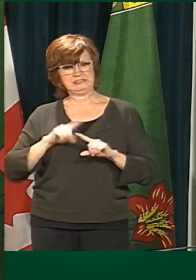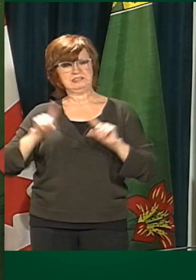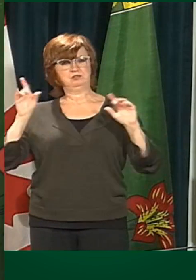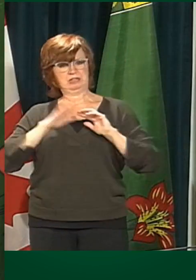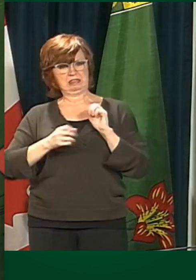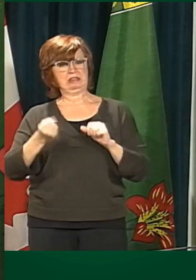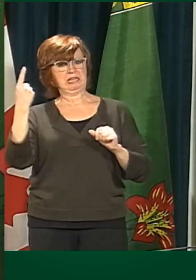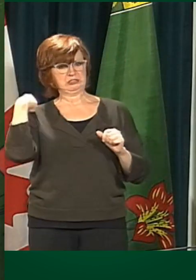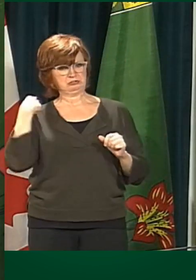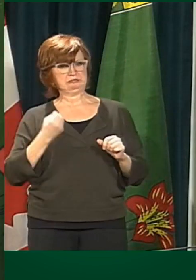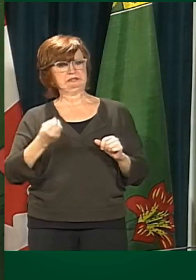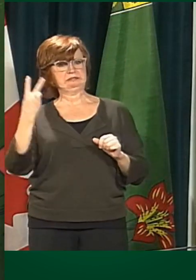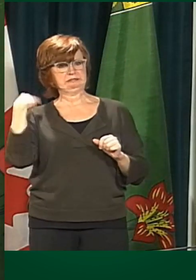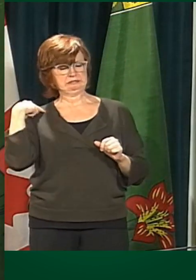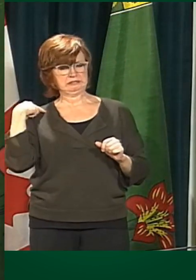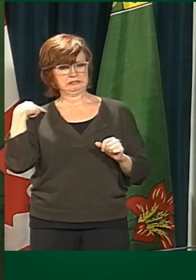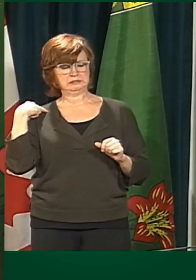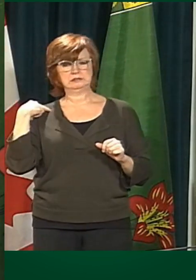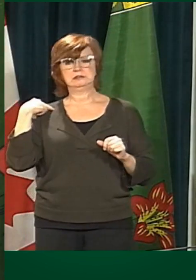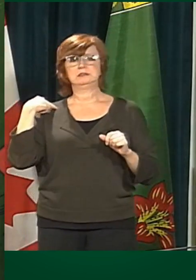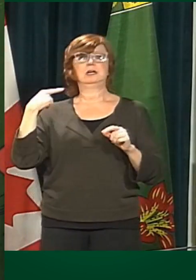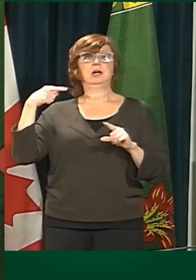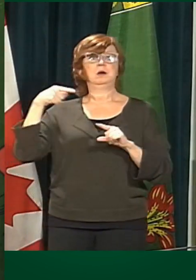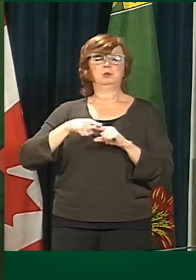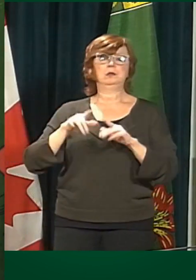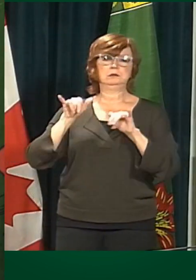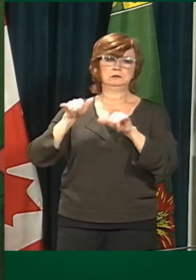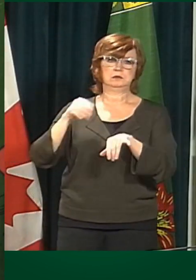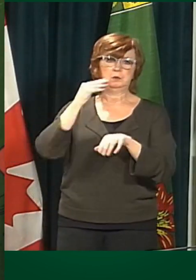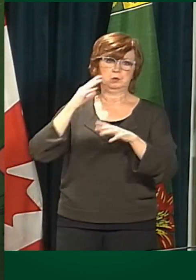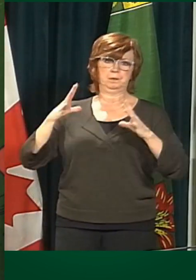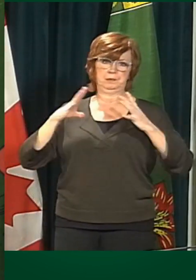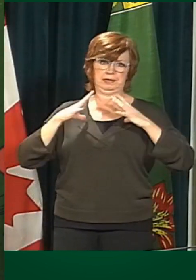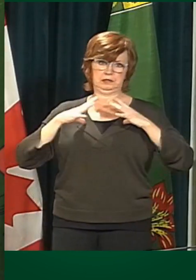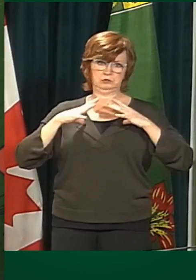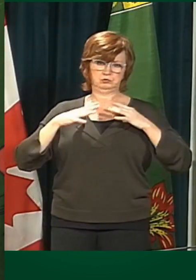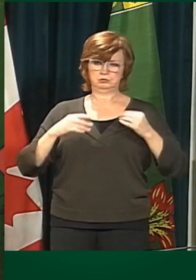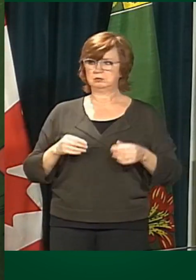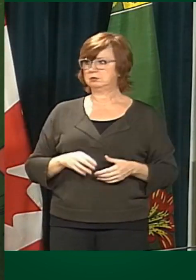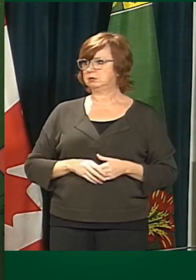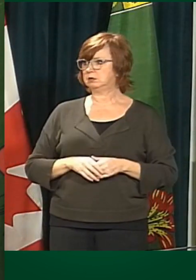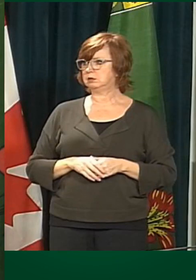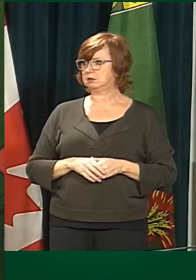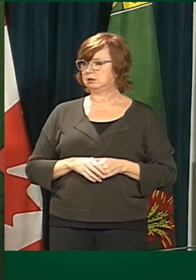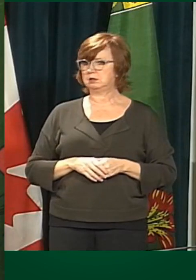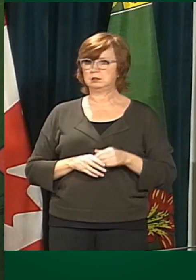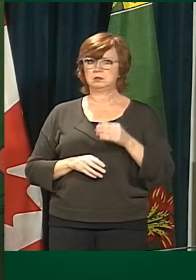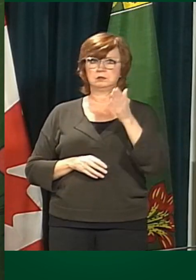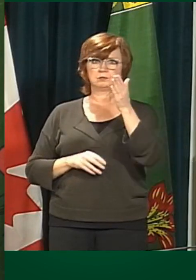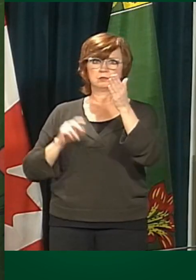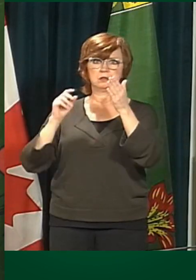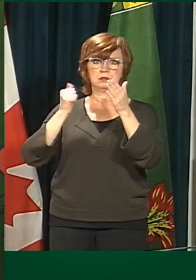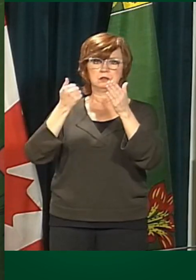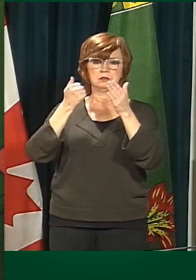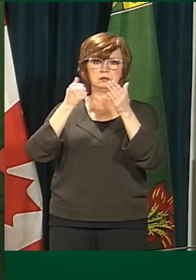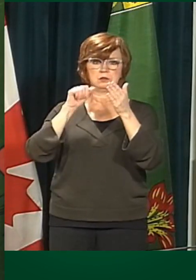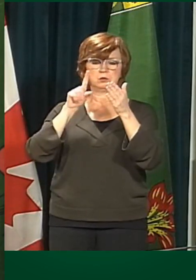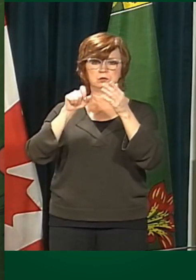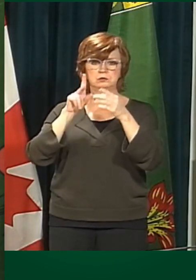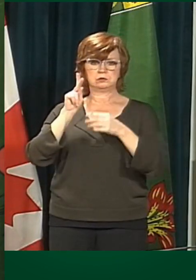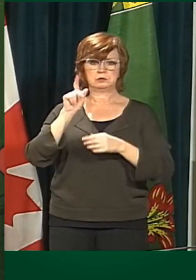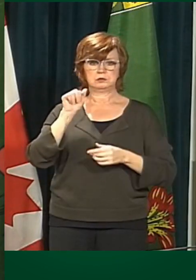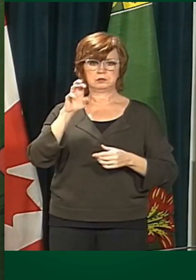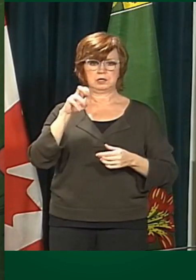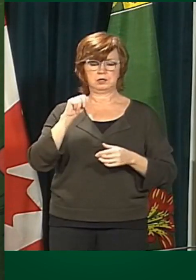if you have a cough and cold. But right now, that's especially important. You have a follow-up, Karen? Yes. Do we know, have we